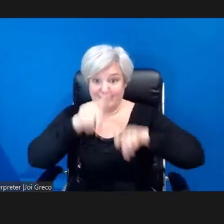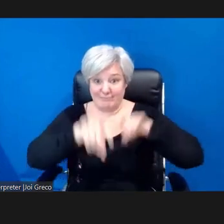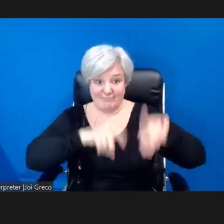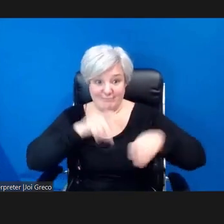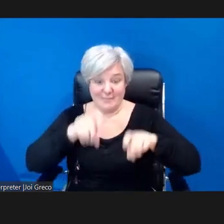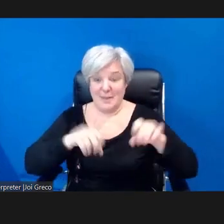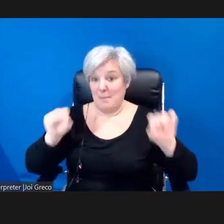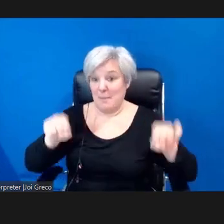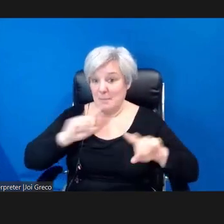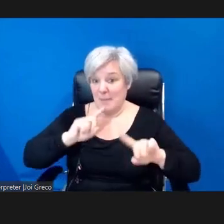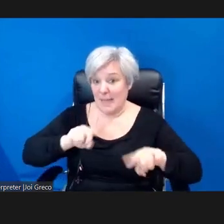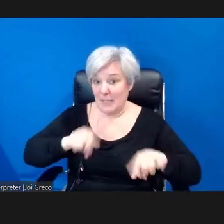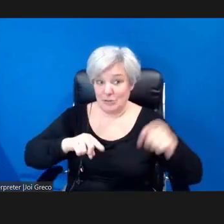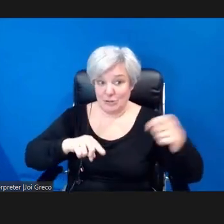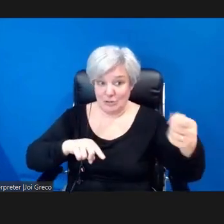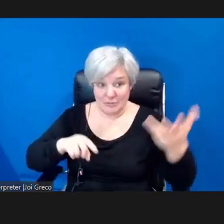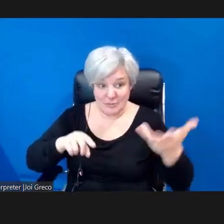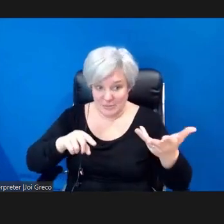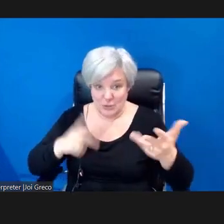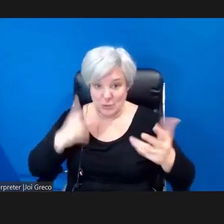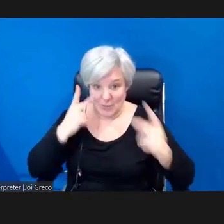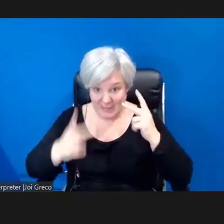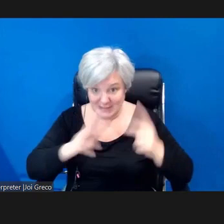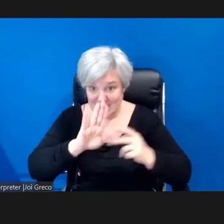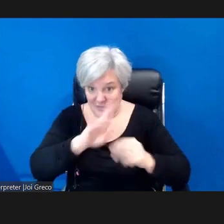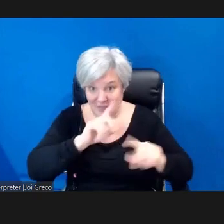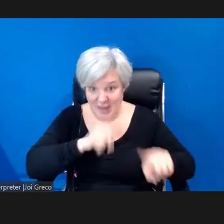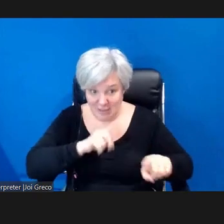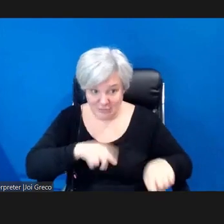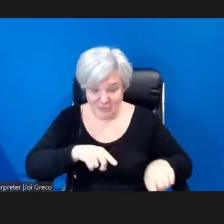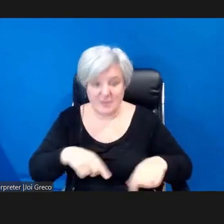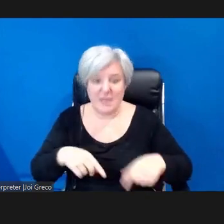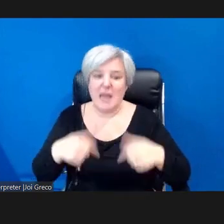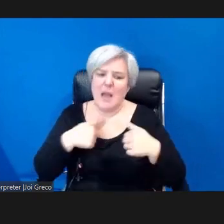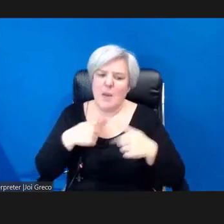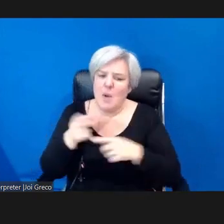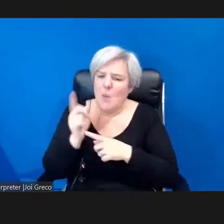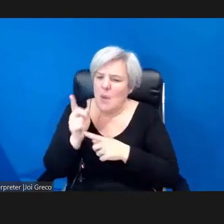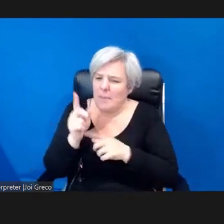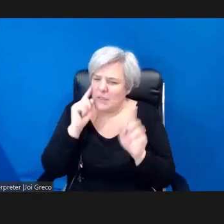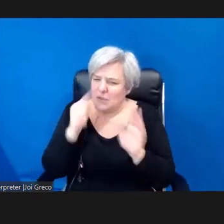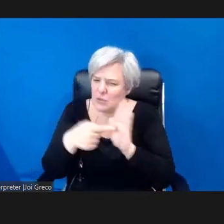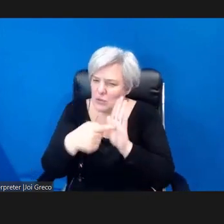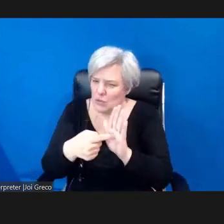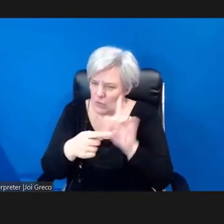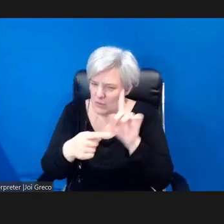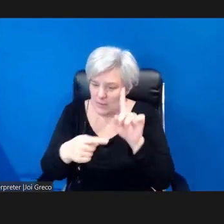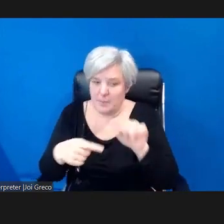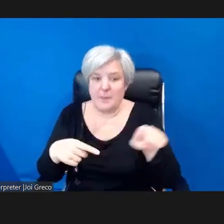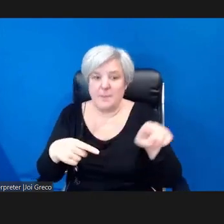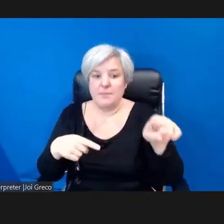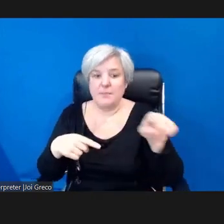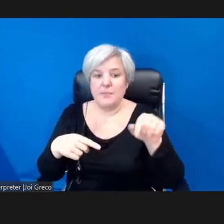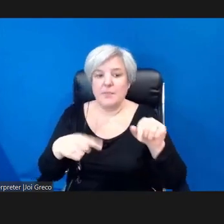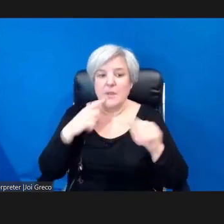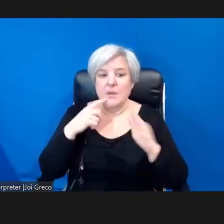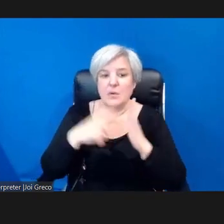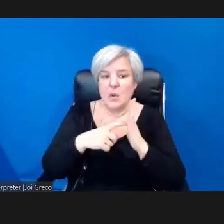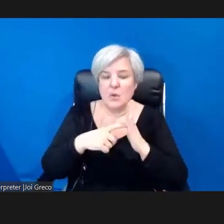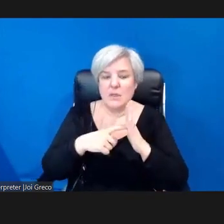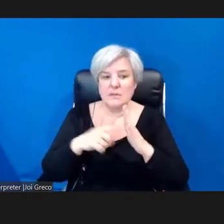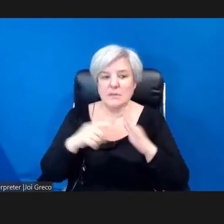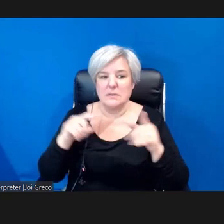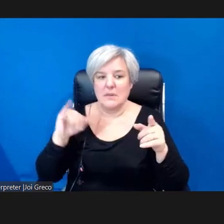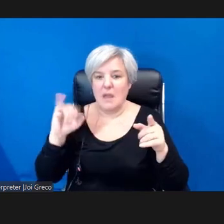and possible answers as we have explained. I do want to take a moment to point out these icons that